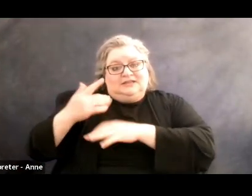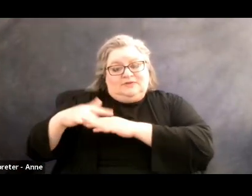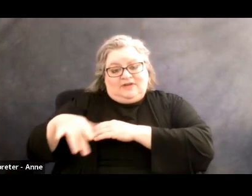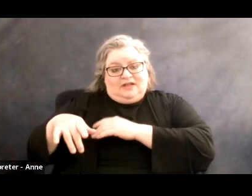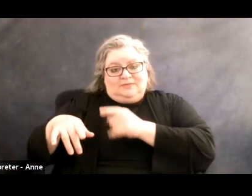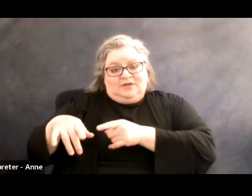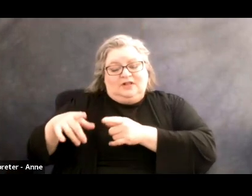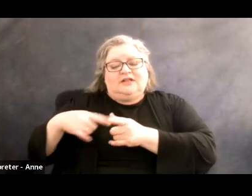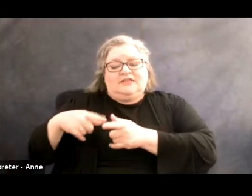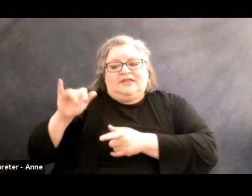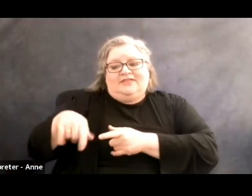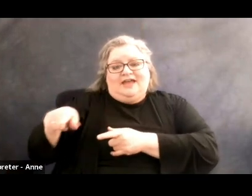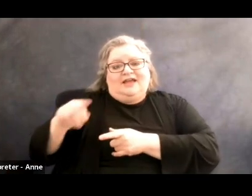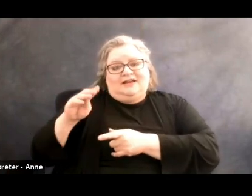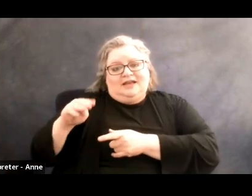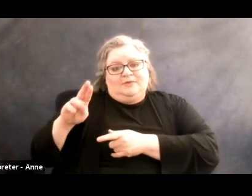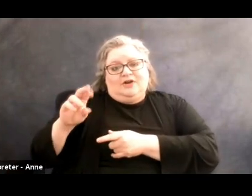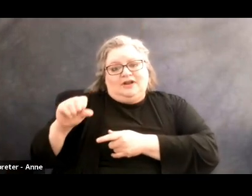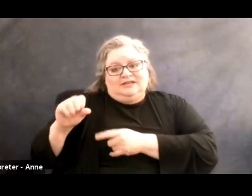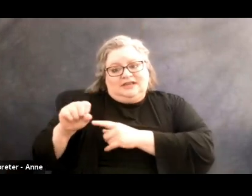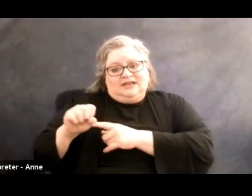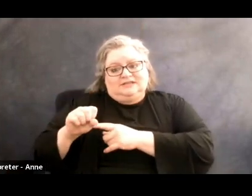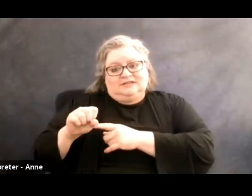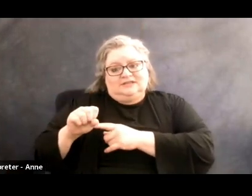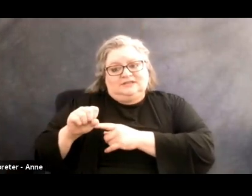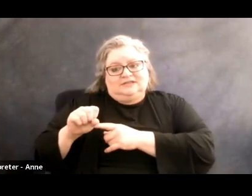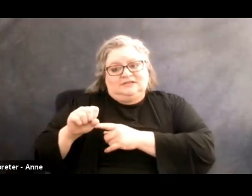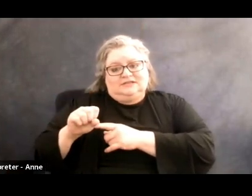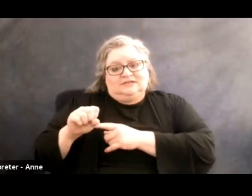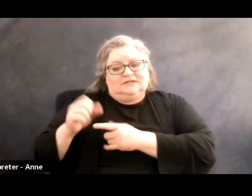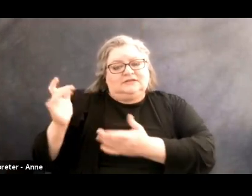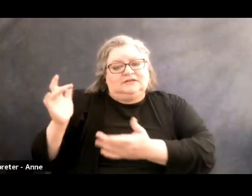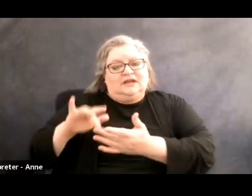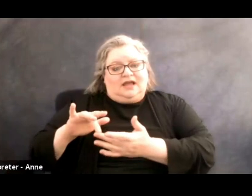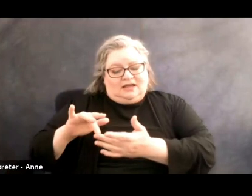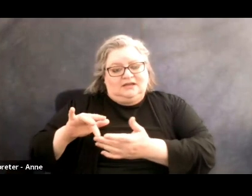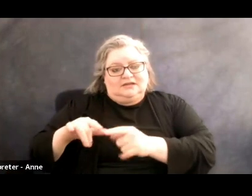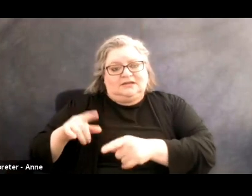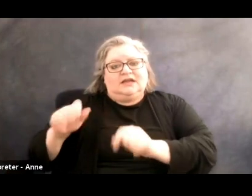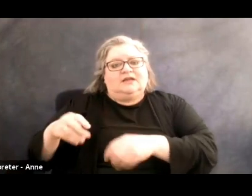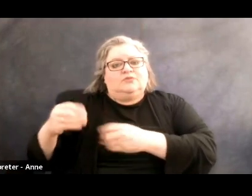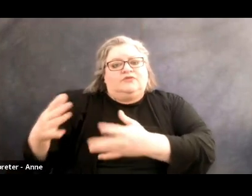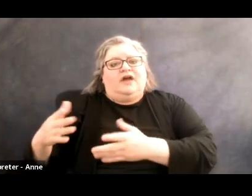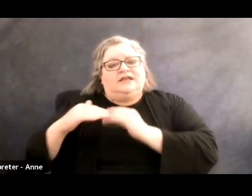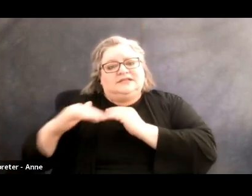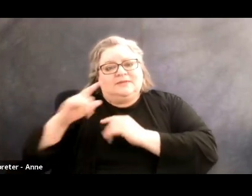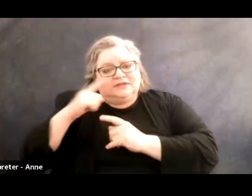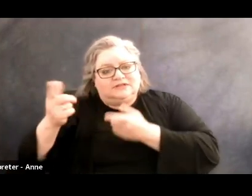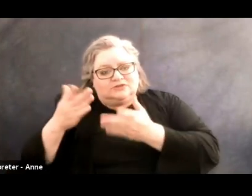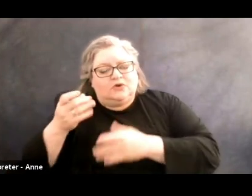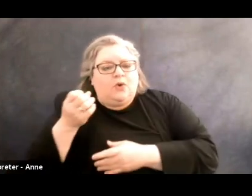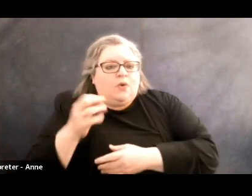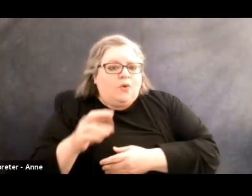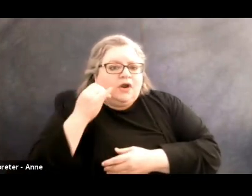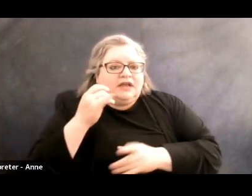then that MRSS provider is contacted to provide that stabilization services? Or if